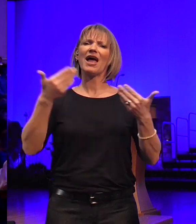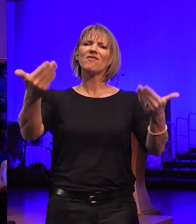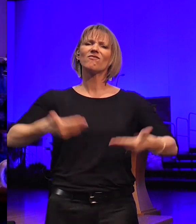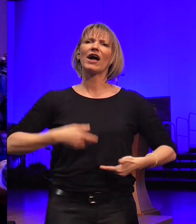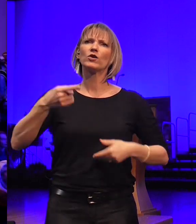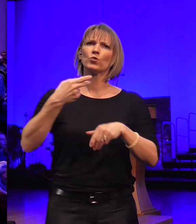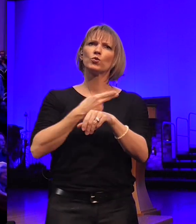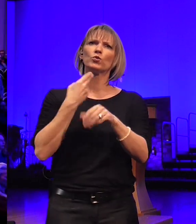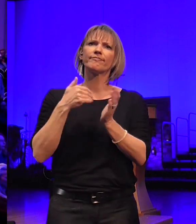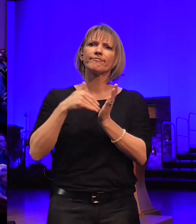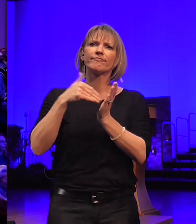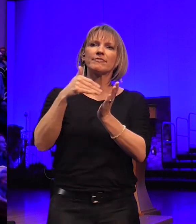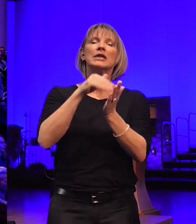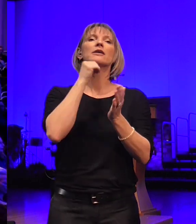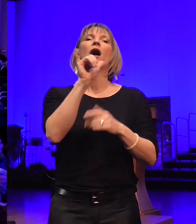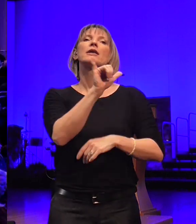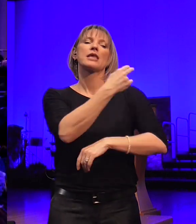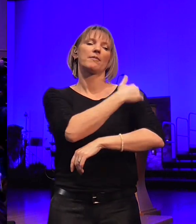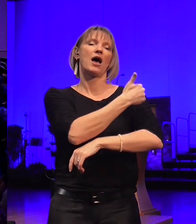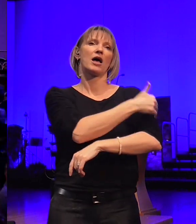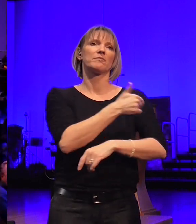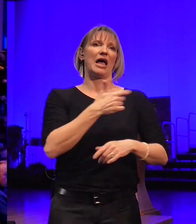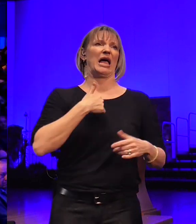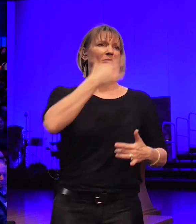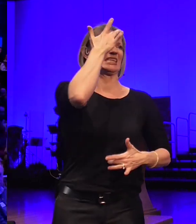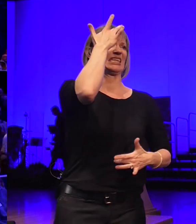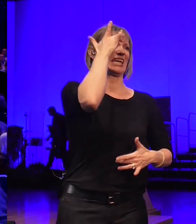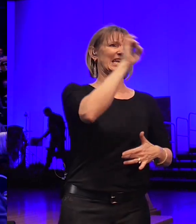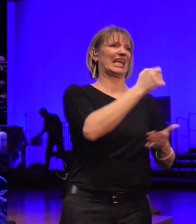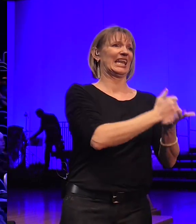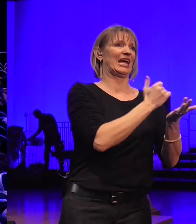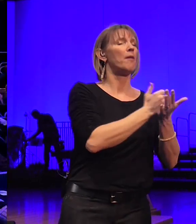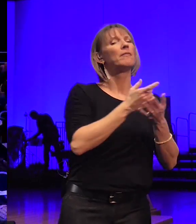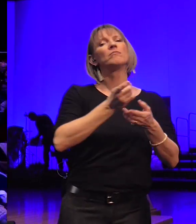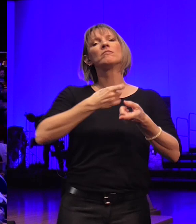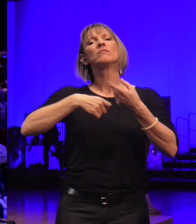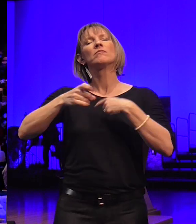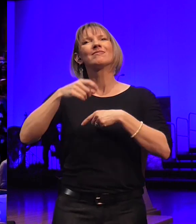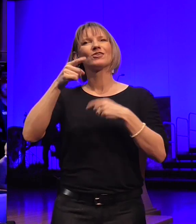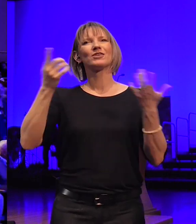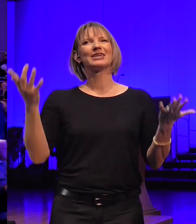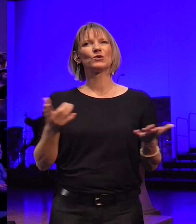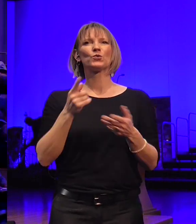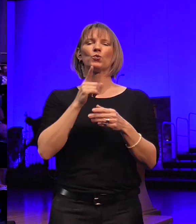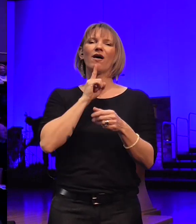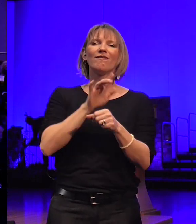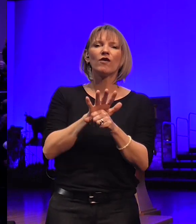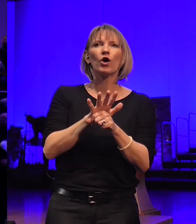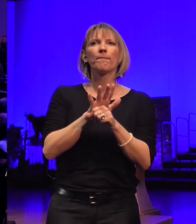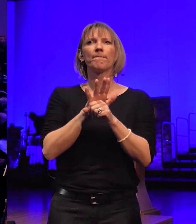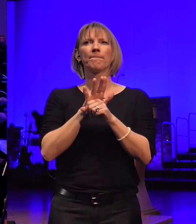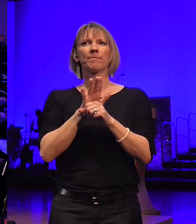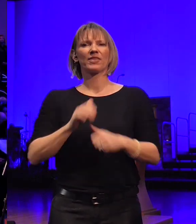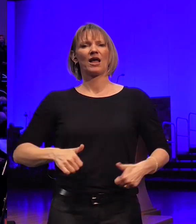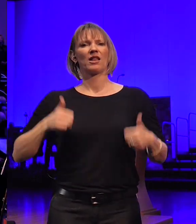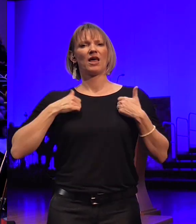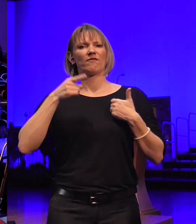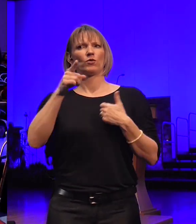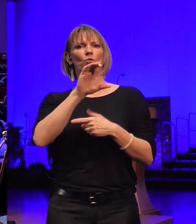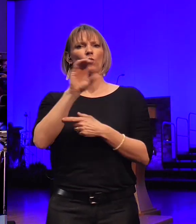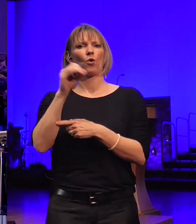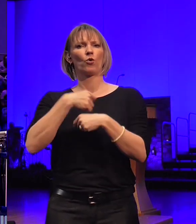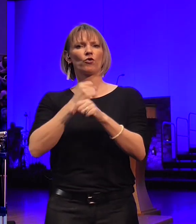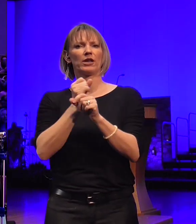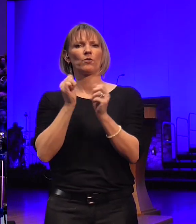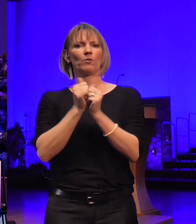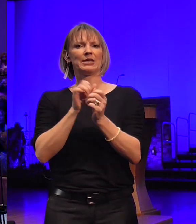them regularly, not like a hospital where you're sick and asking for help, but to help. They are here to affirm the life that you are co-creating